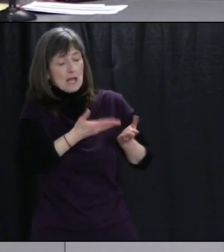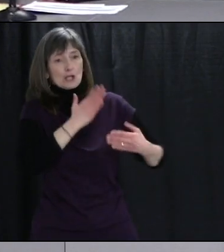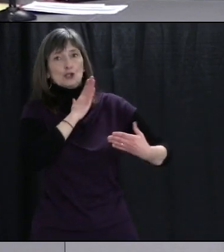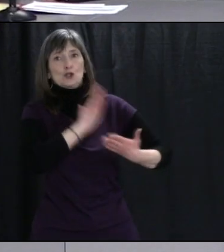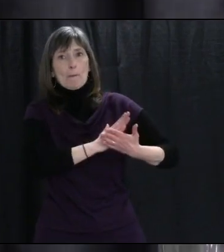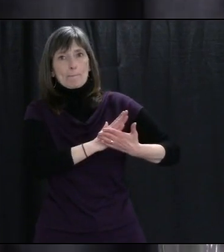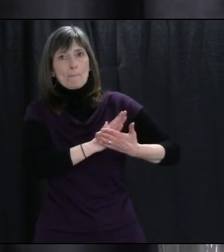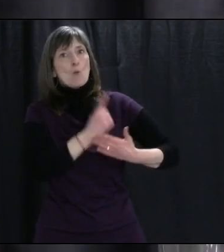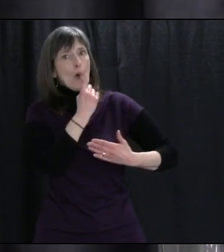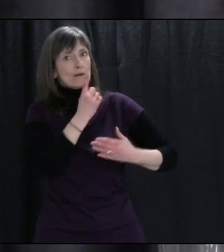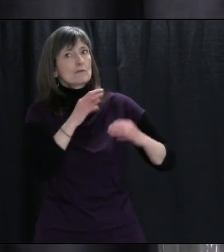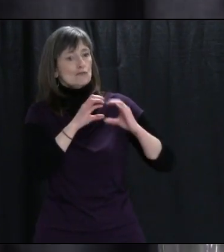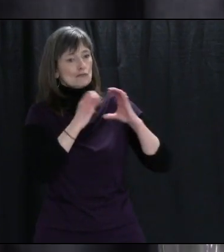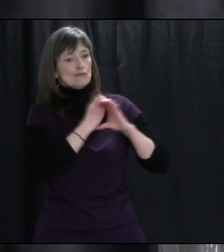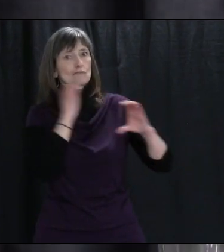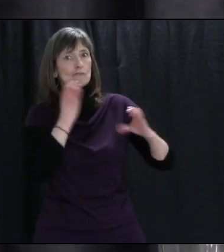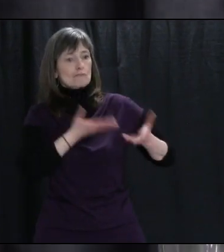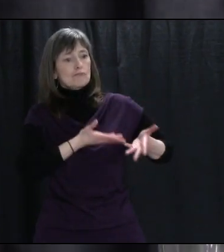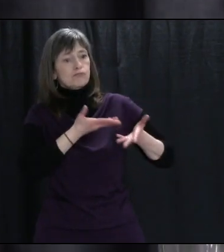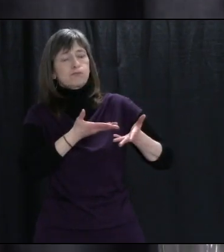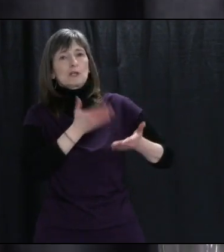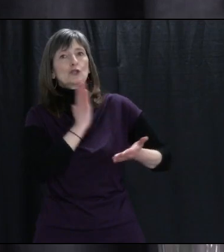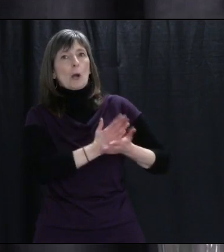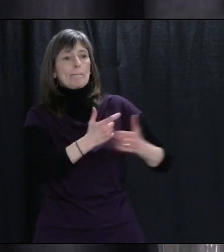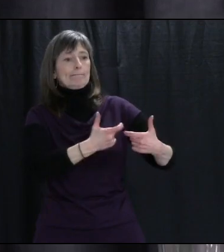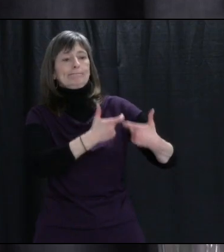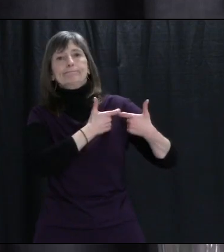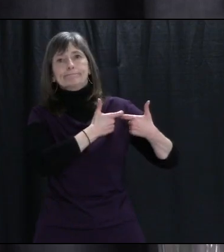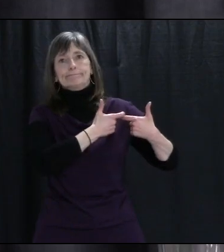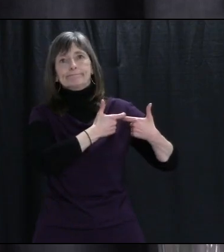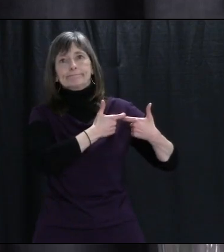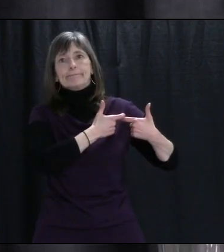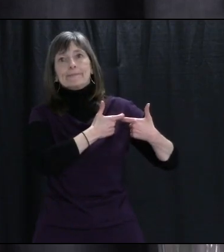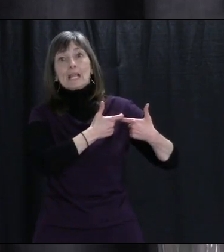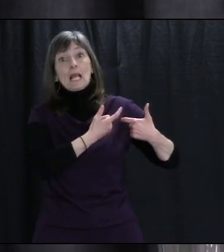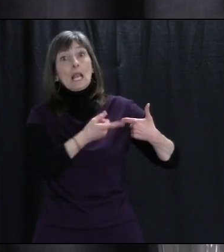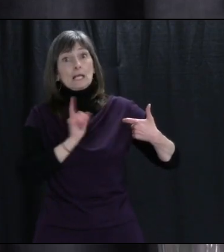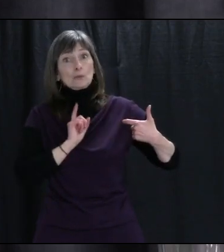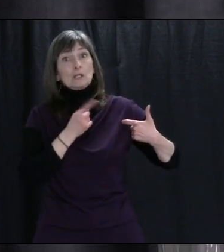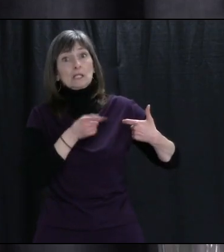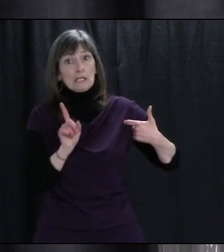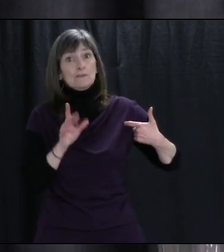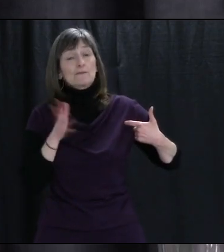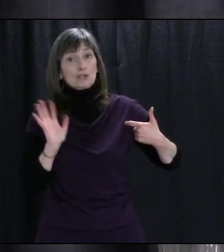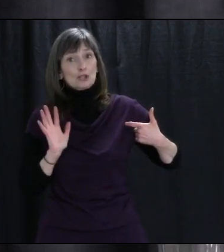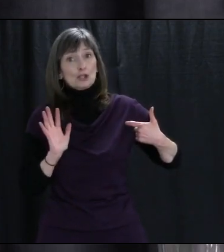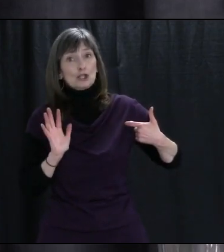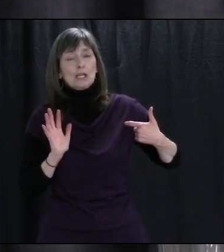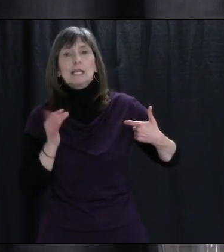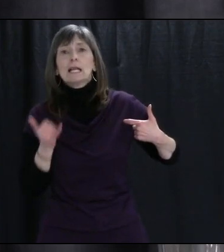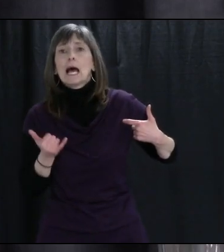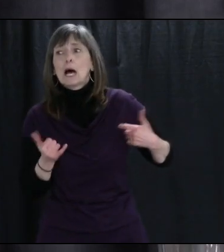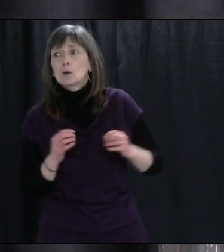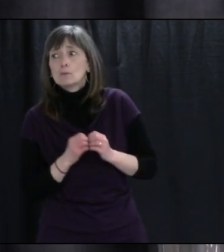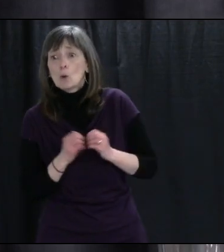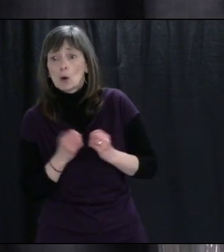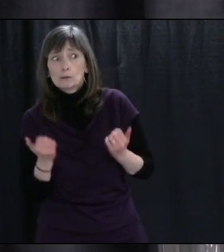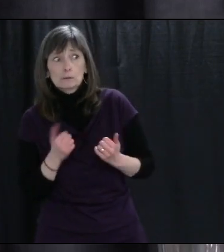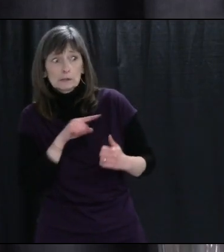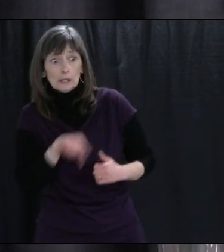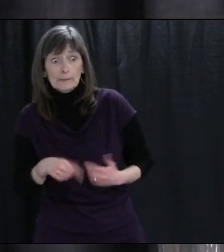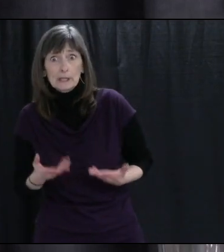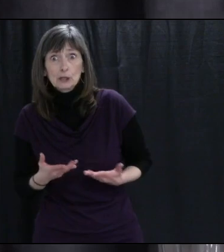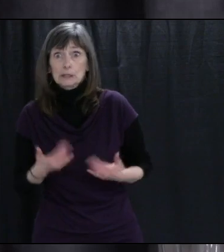have a group within the department, and in actual fact with staff from outside of the department, who are